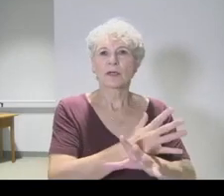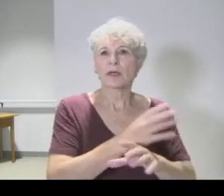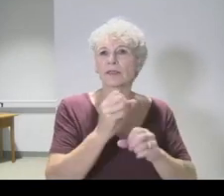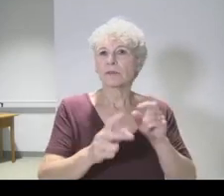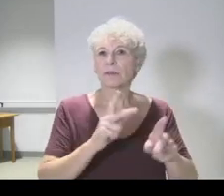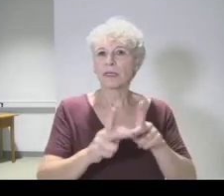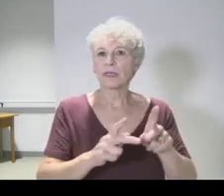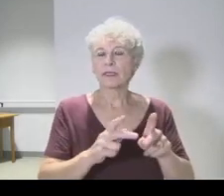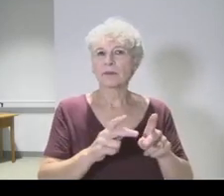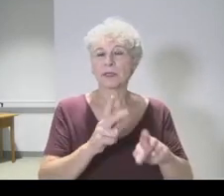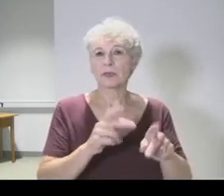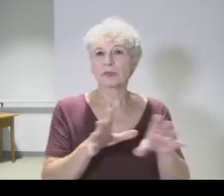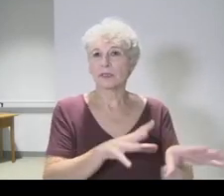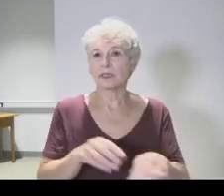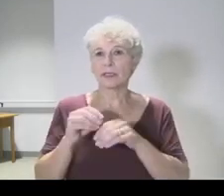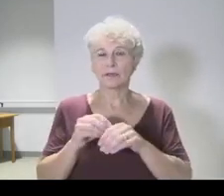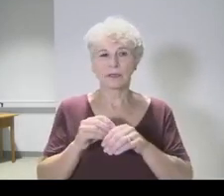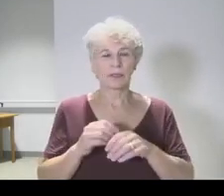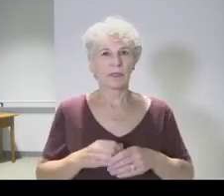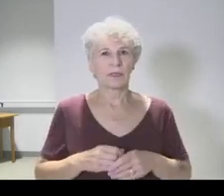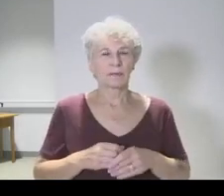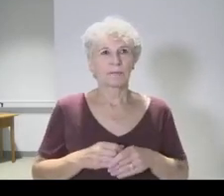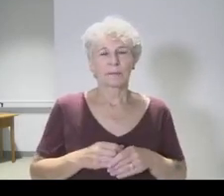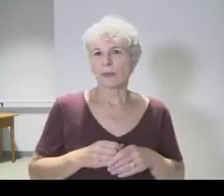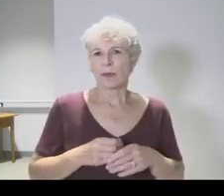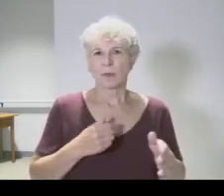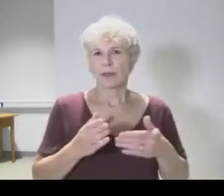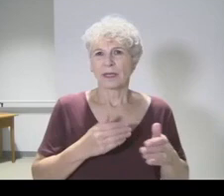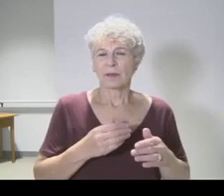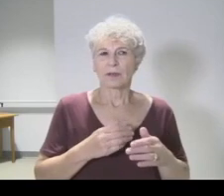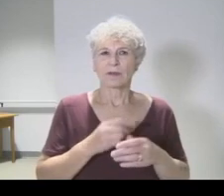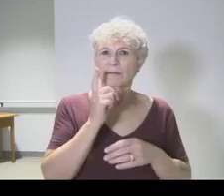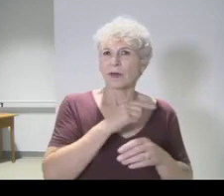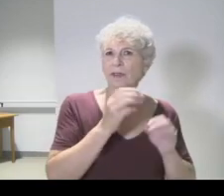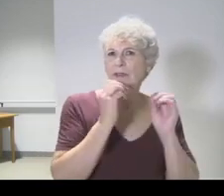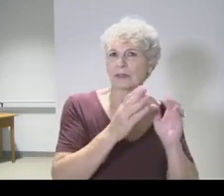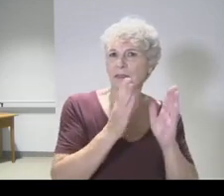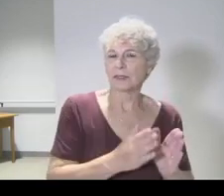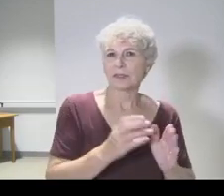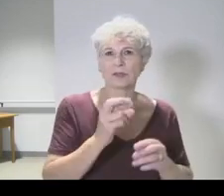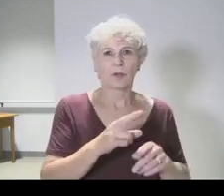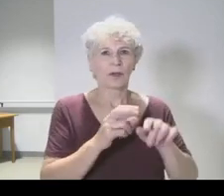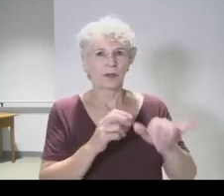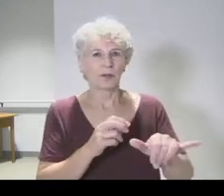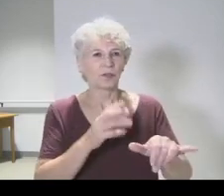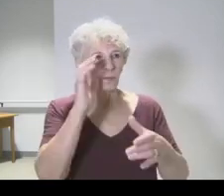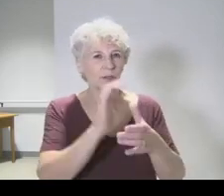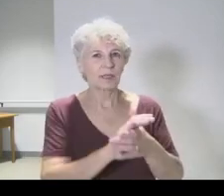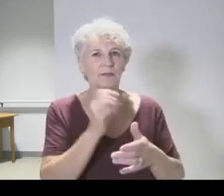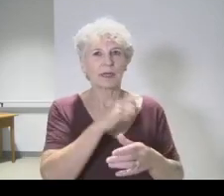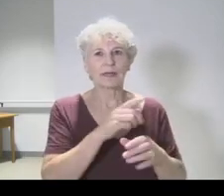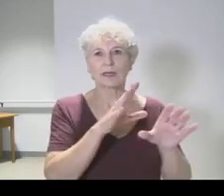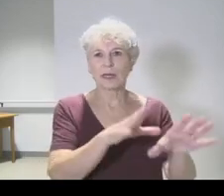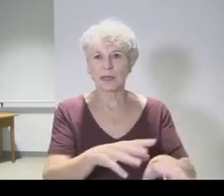leave. These members of their fellowship, whether they were the false teachers themselves or those that bought into the lies, went out